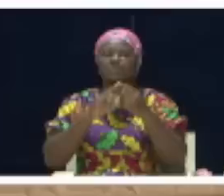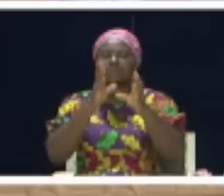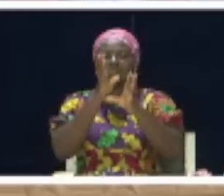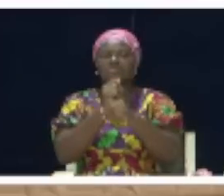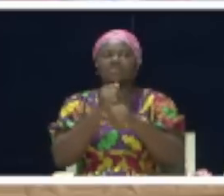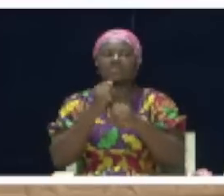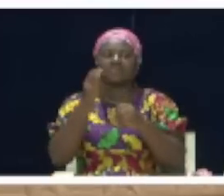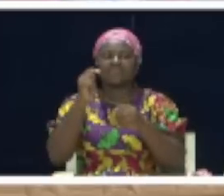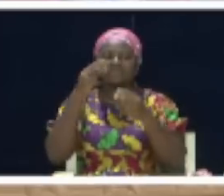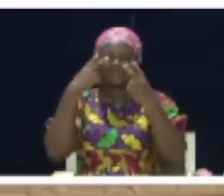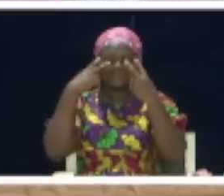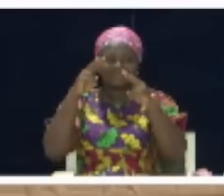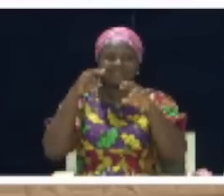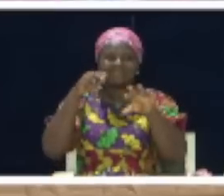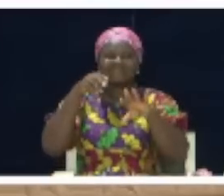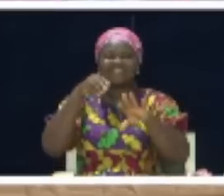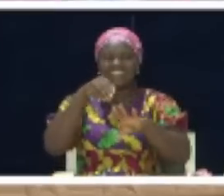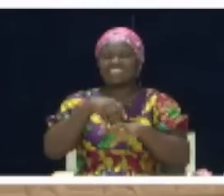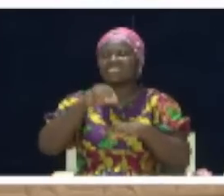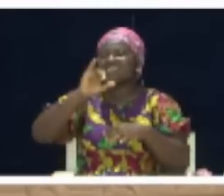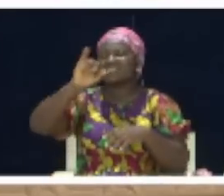at John chapter 6